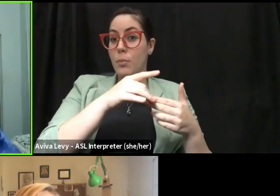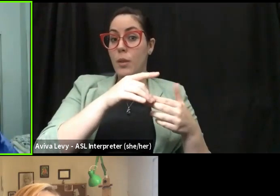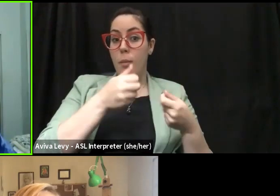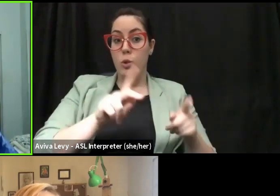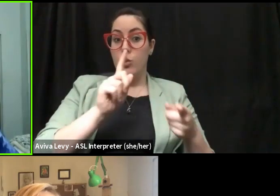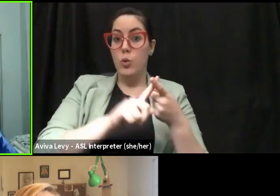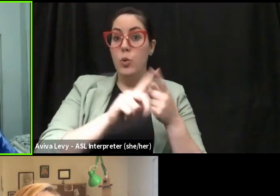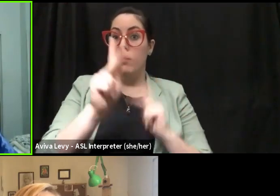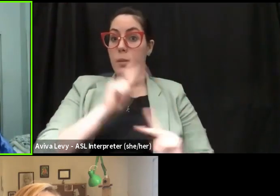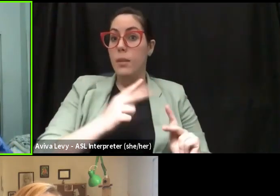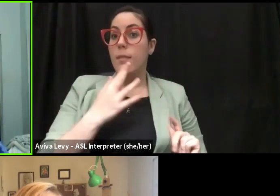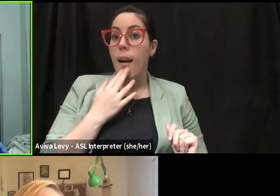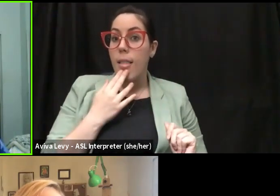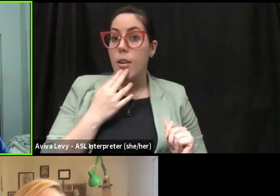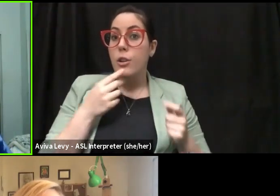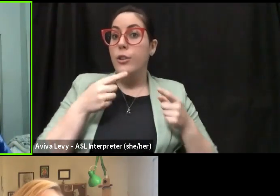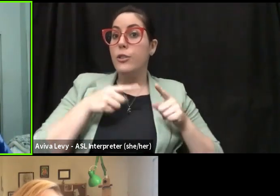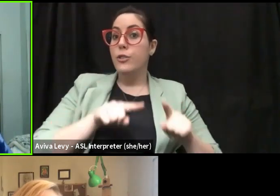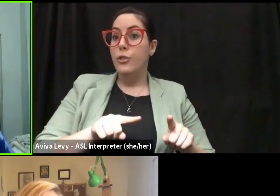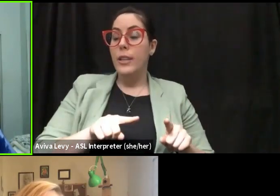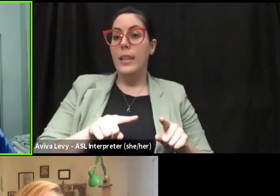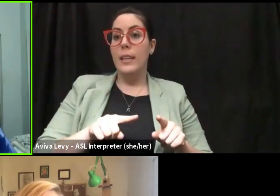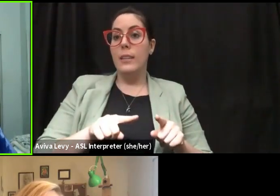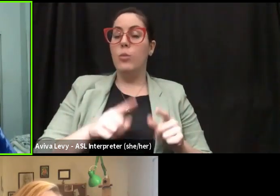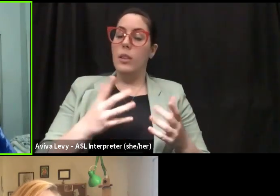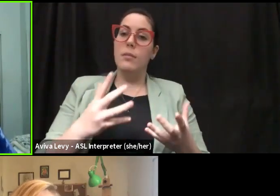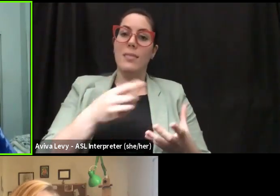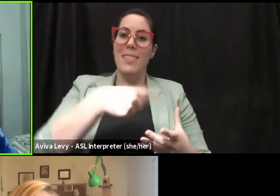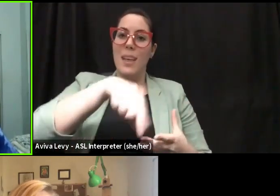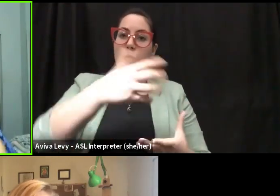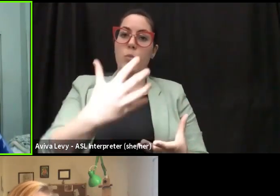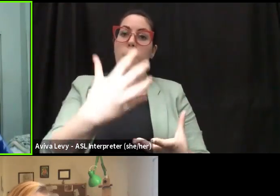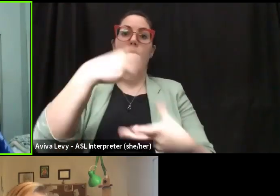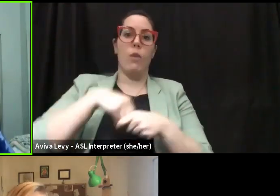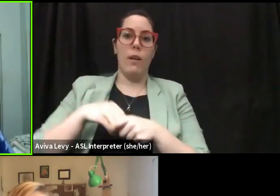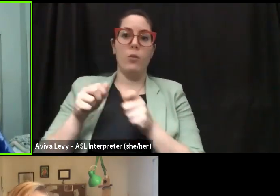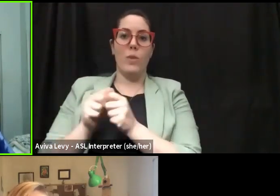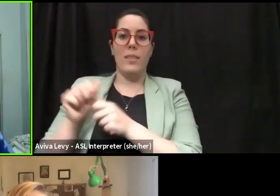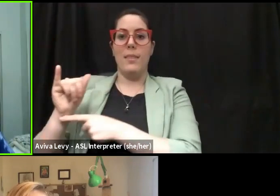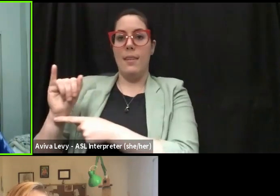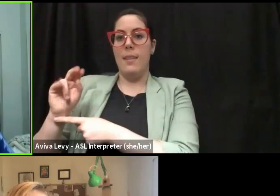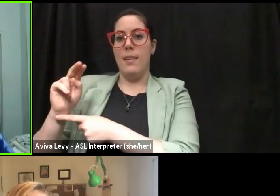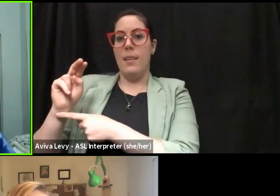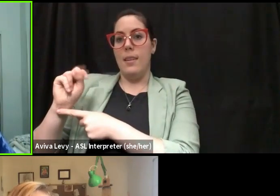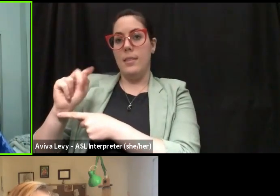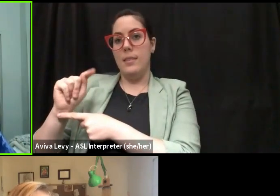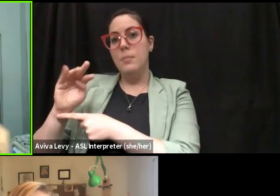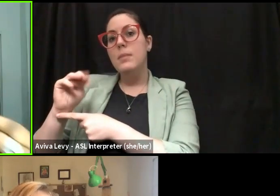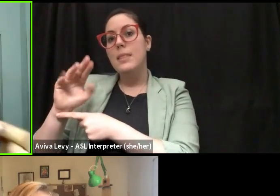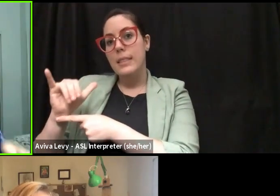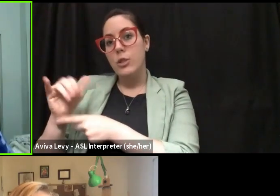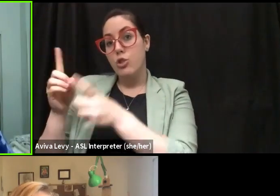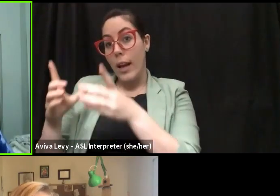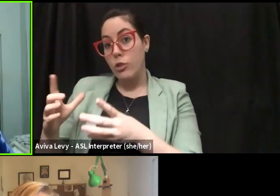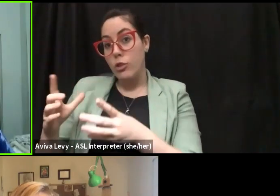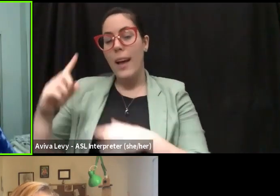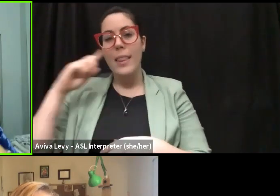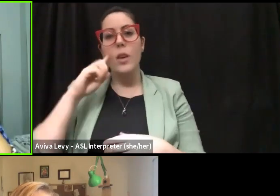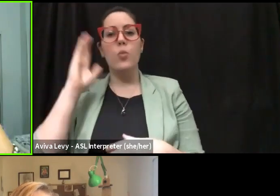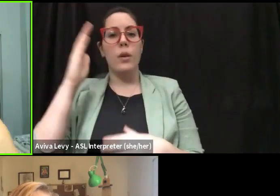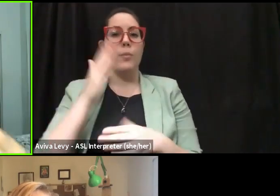in intimacy, direction, and coordination, that there might be more